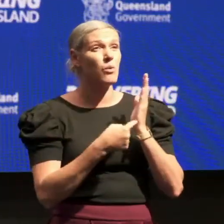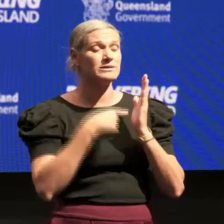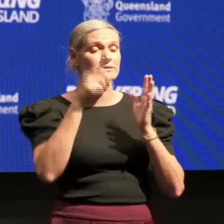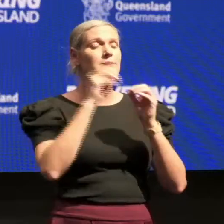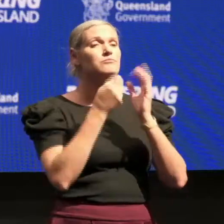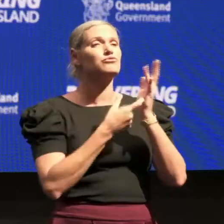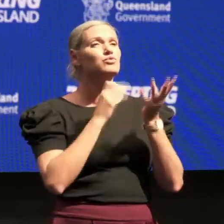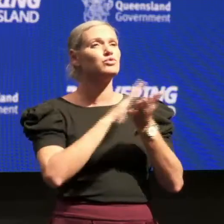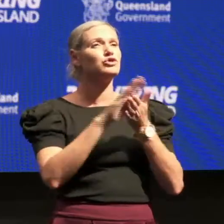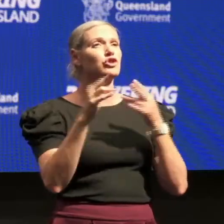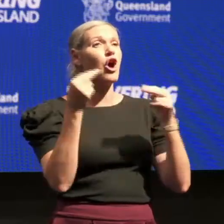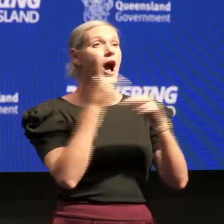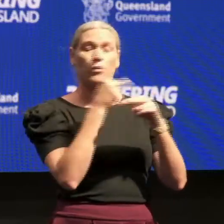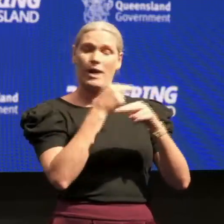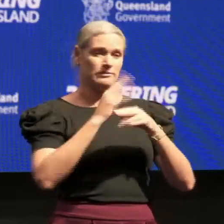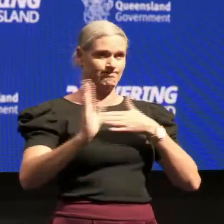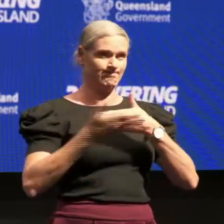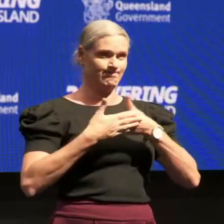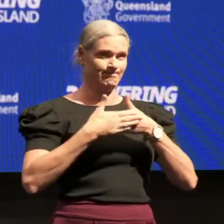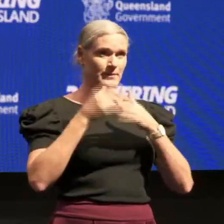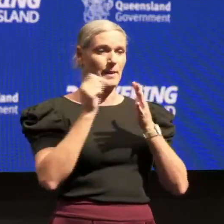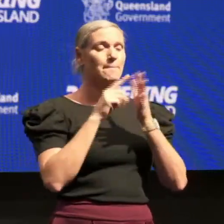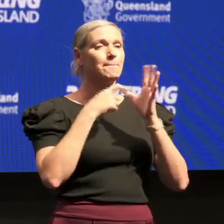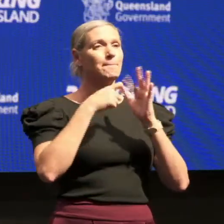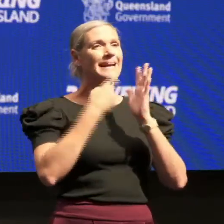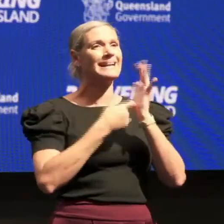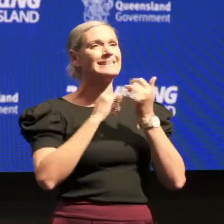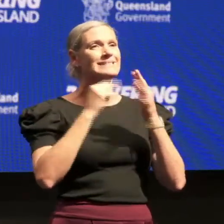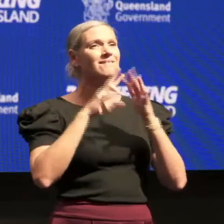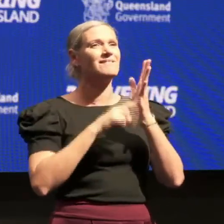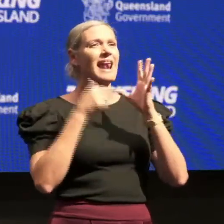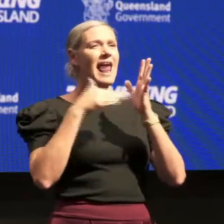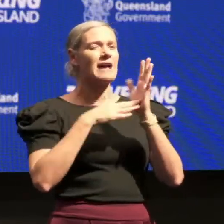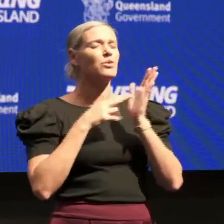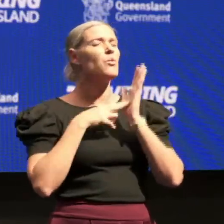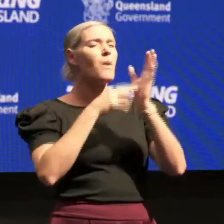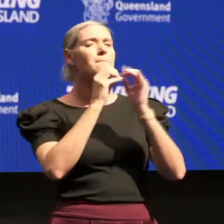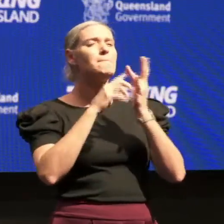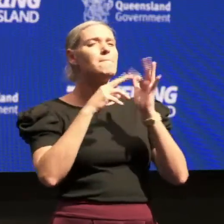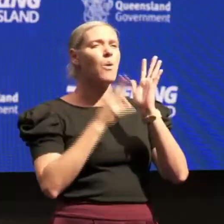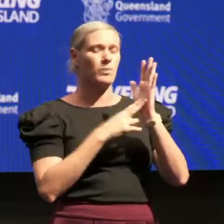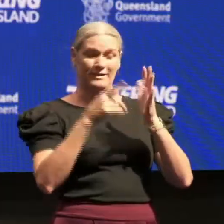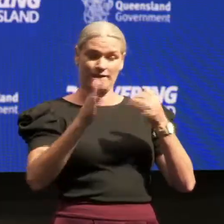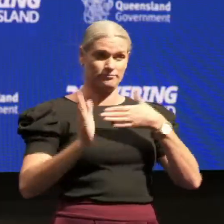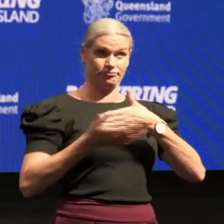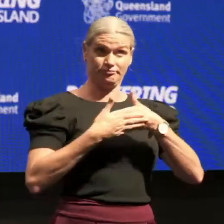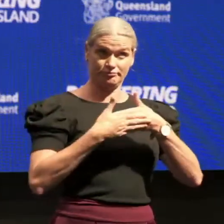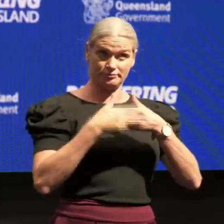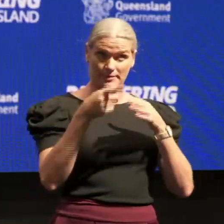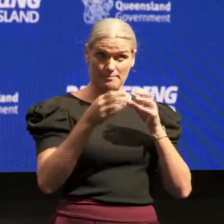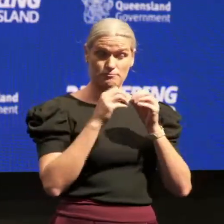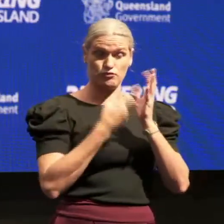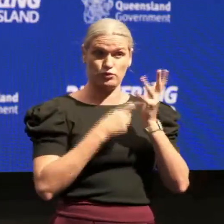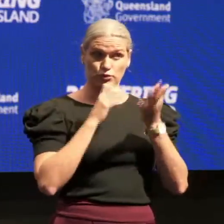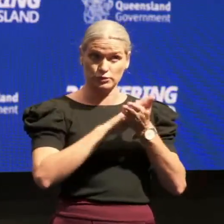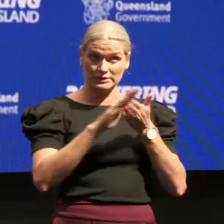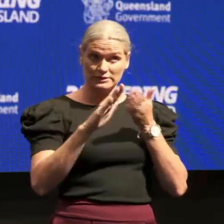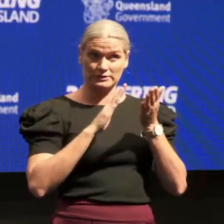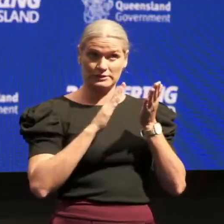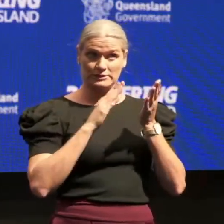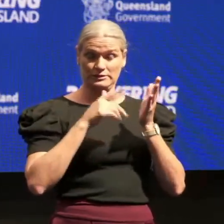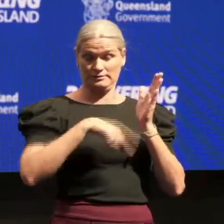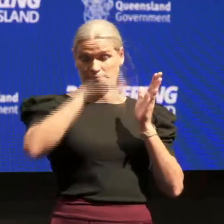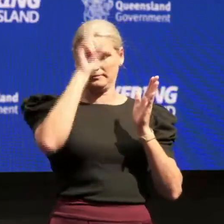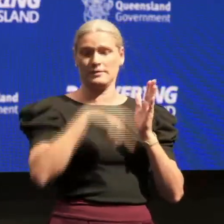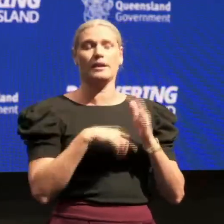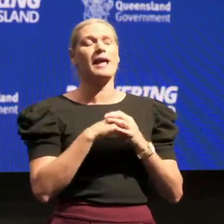Bruce Highway is cut. It's cut at Peters Flat, just north of Bowen. Moments ago, the update was that Gorganga Plains